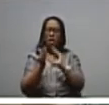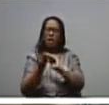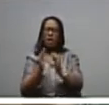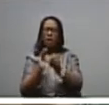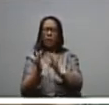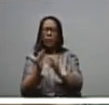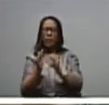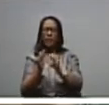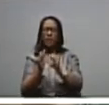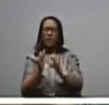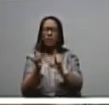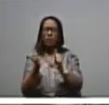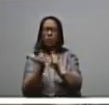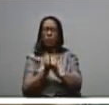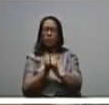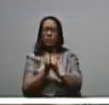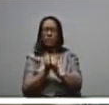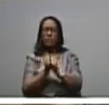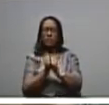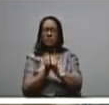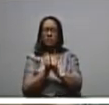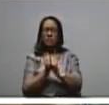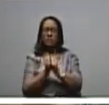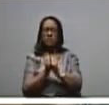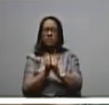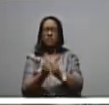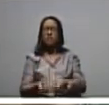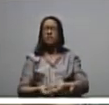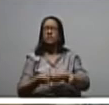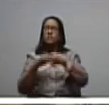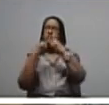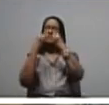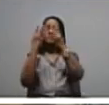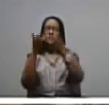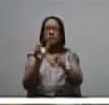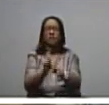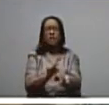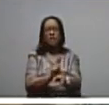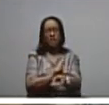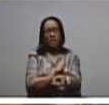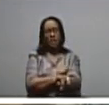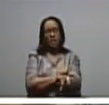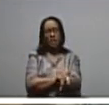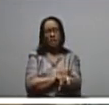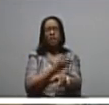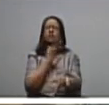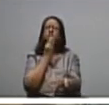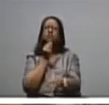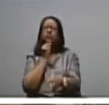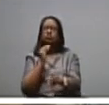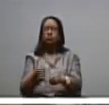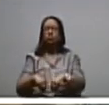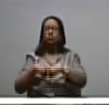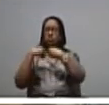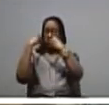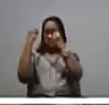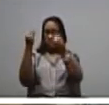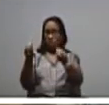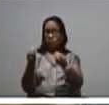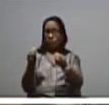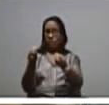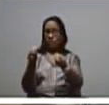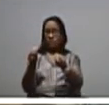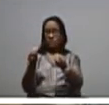Jews sacrificed to God. We have to sacrifice ourselves to